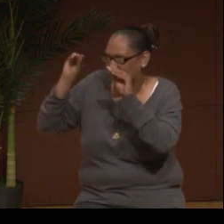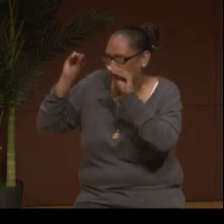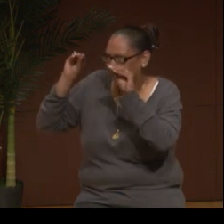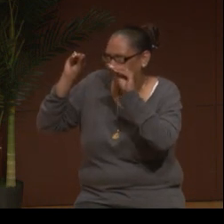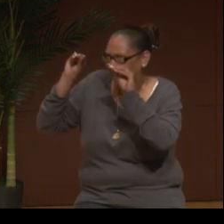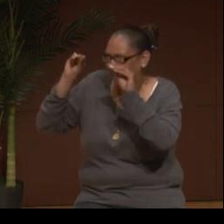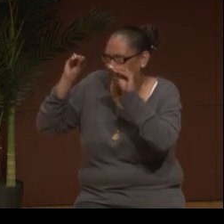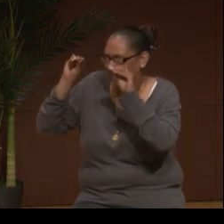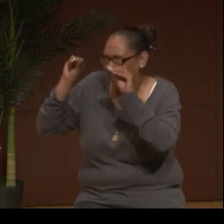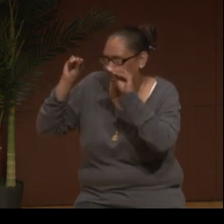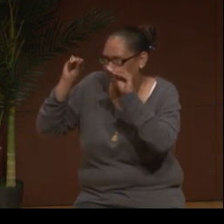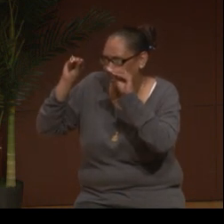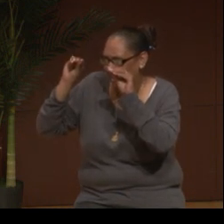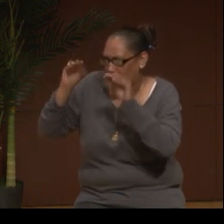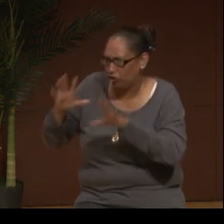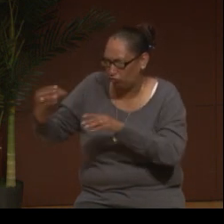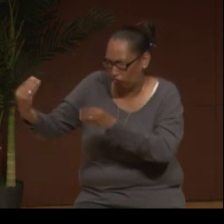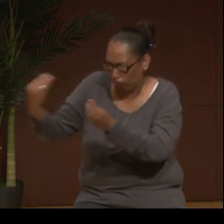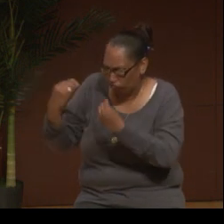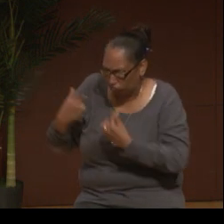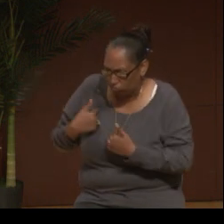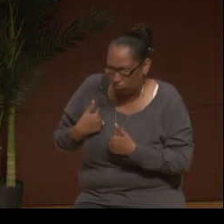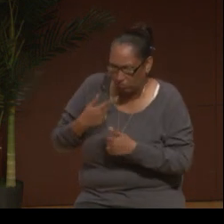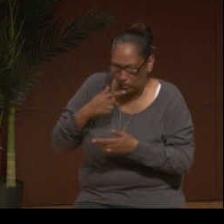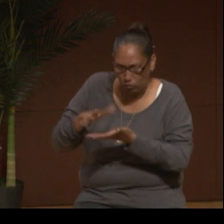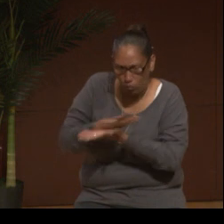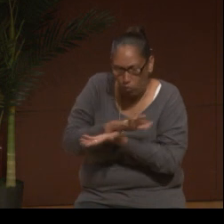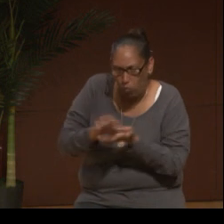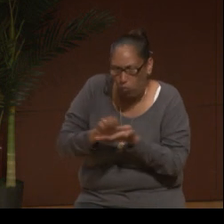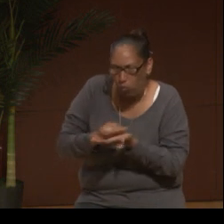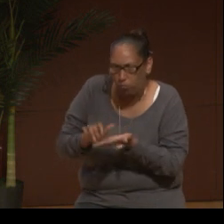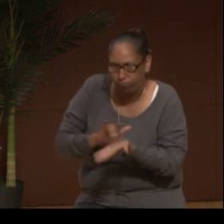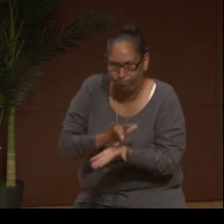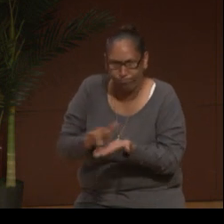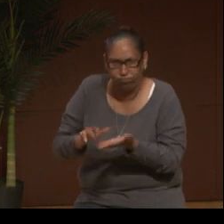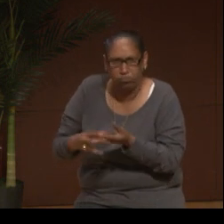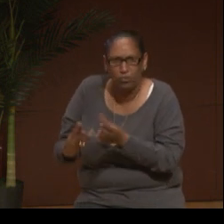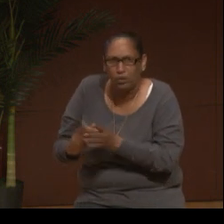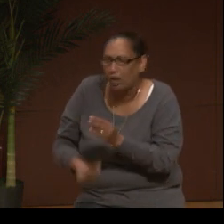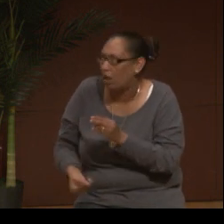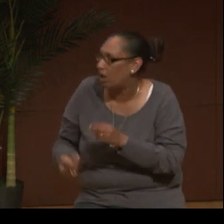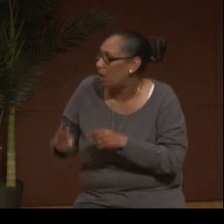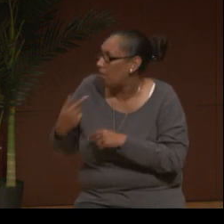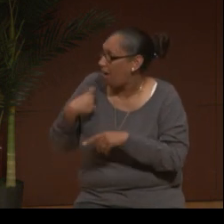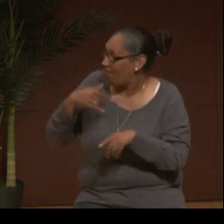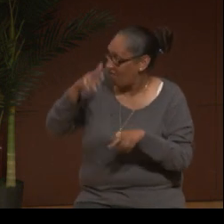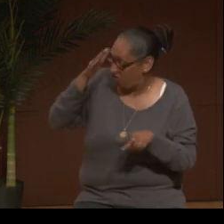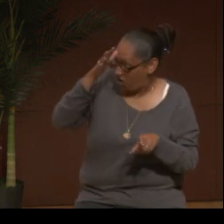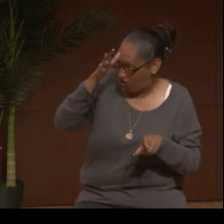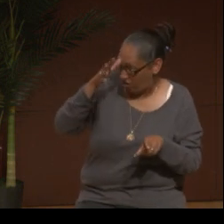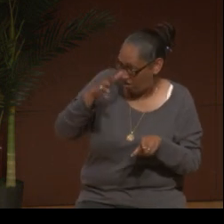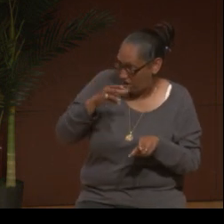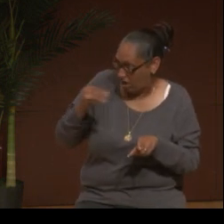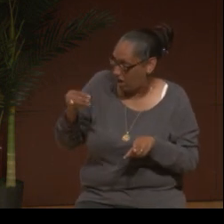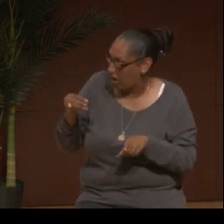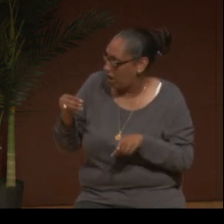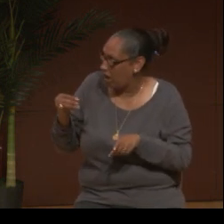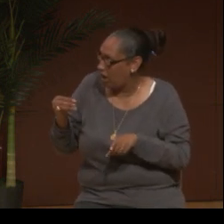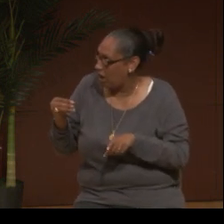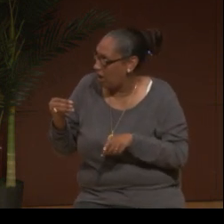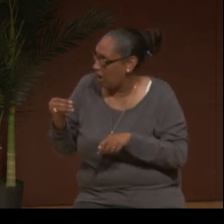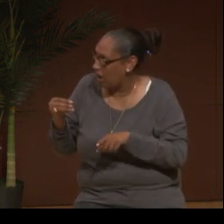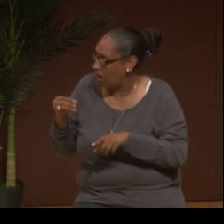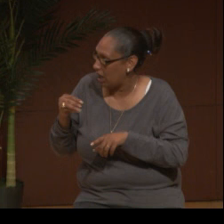out by the Spanish. Now that I'm older and taking note of my physical features and those of my father's side of family,